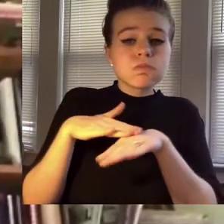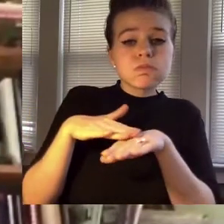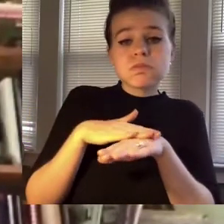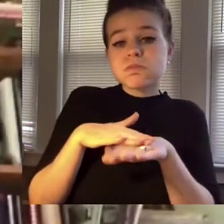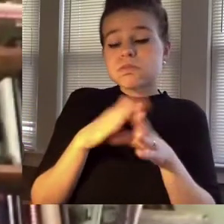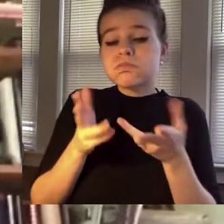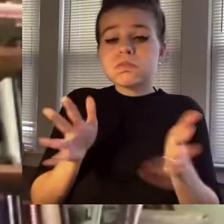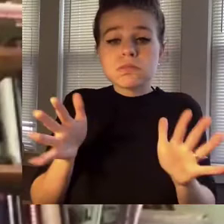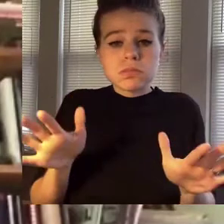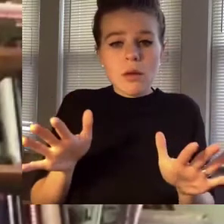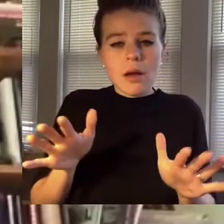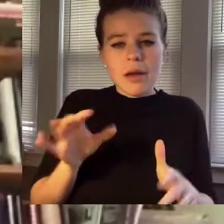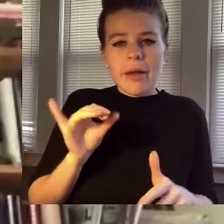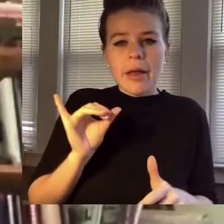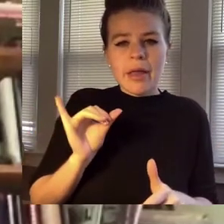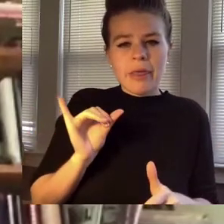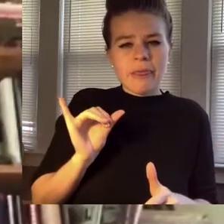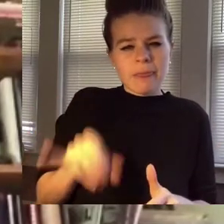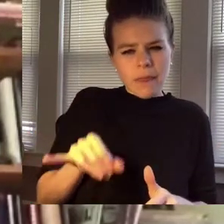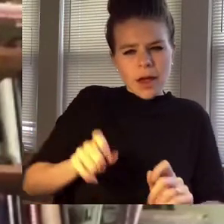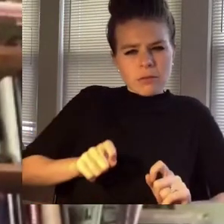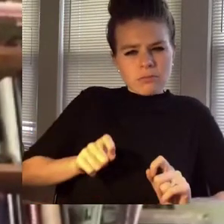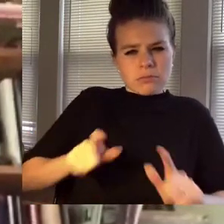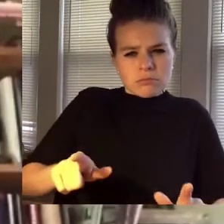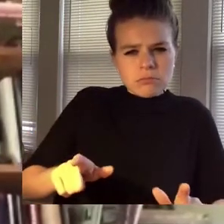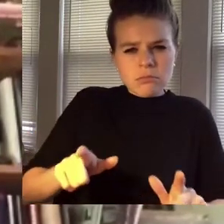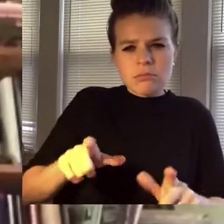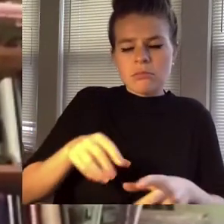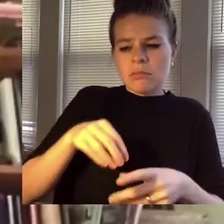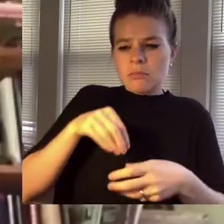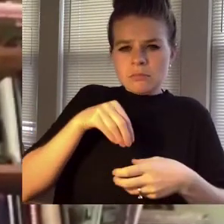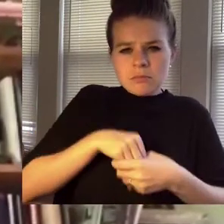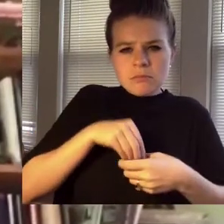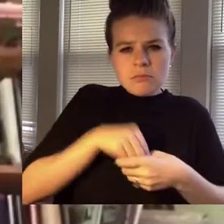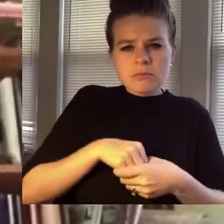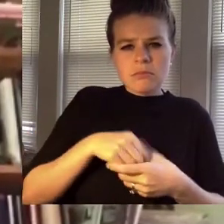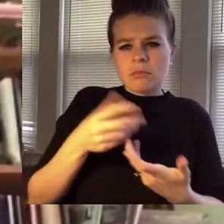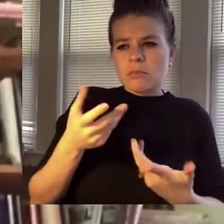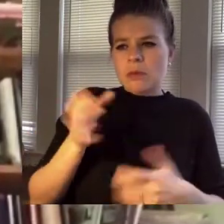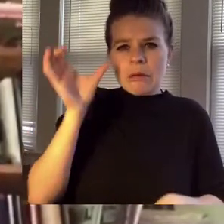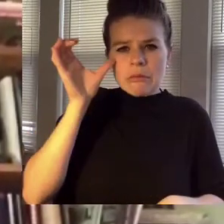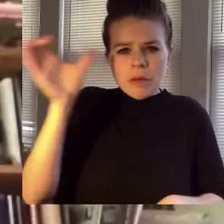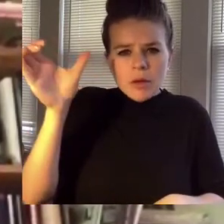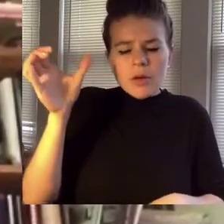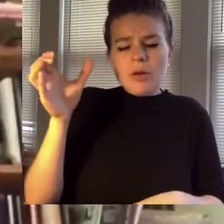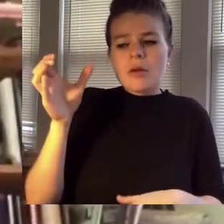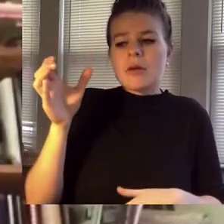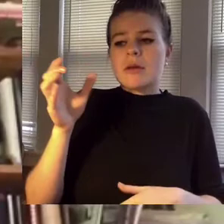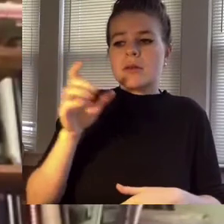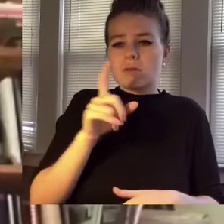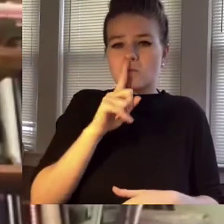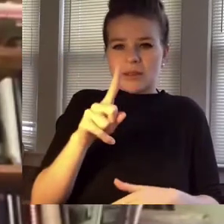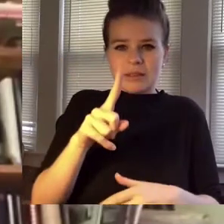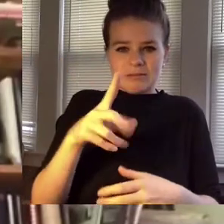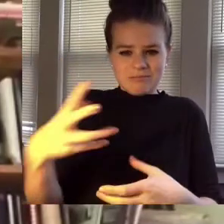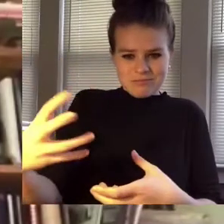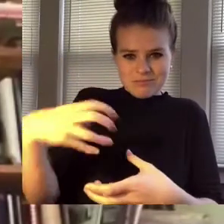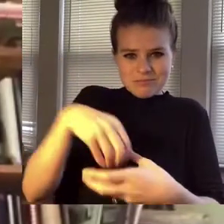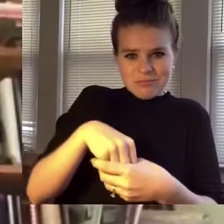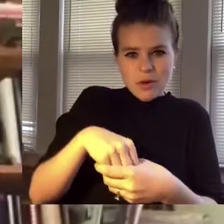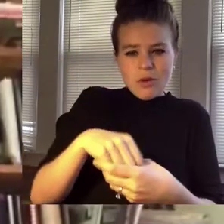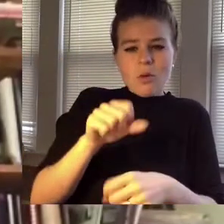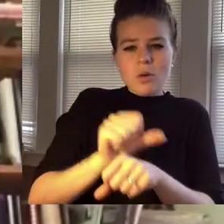it is this impulse and conception that undergirds the core of the work of Langston